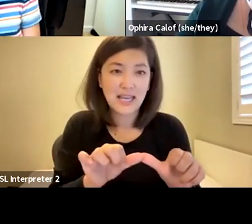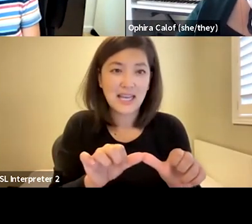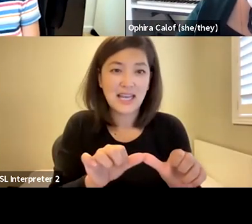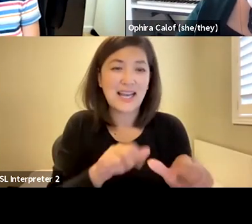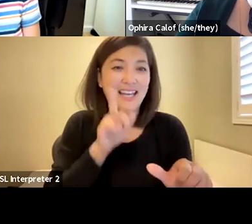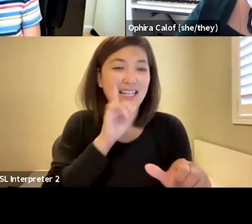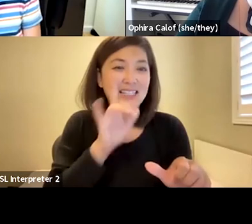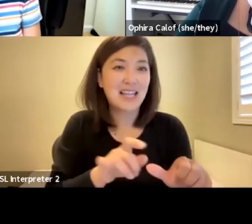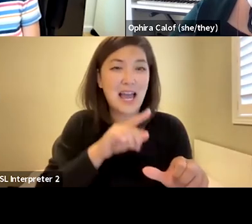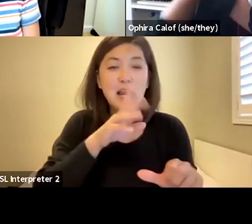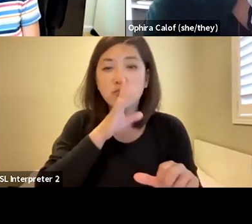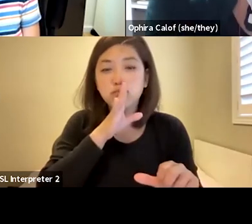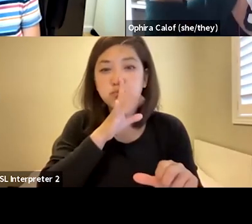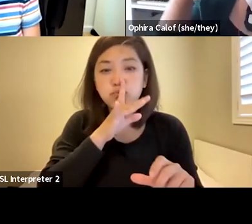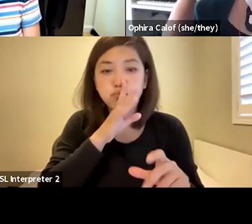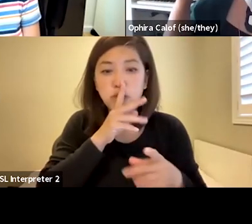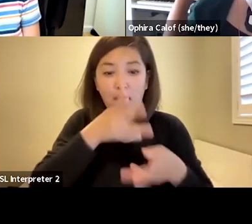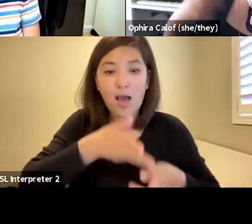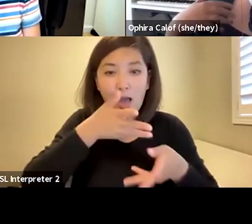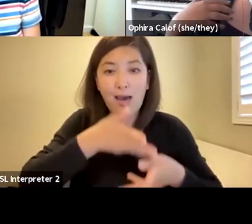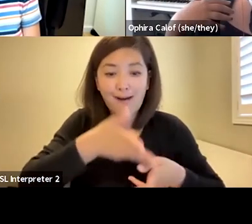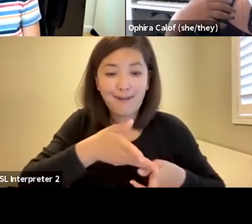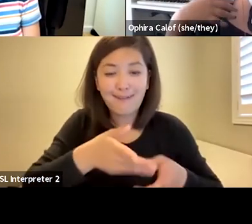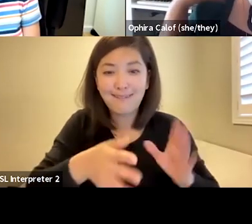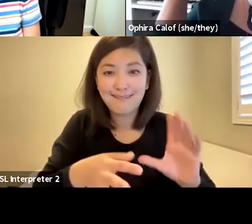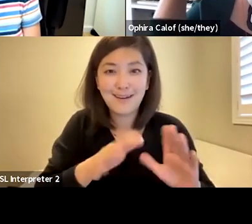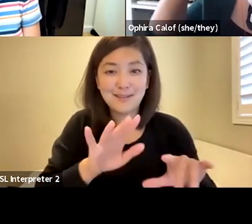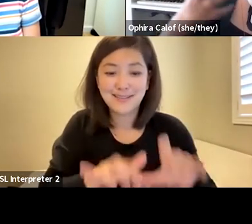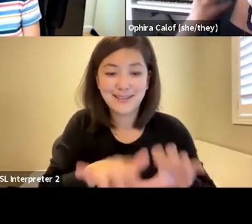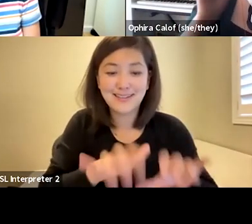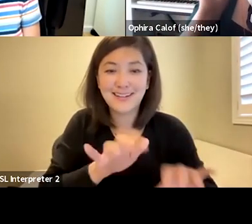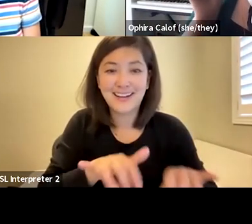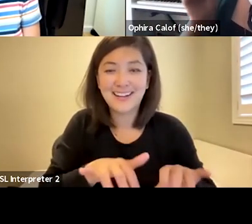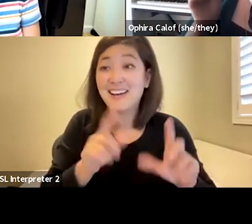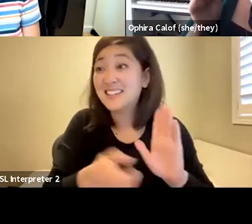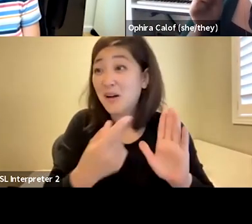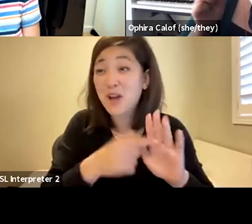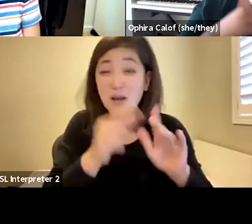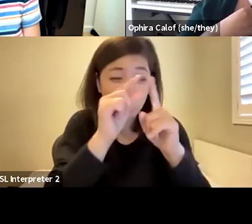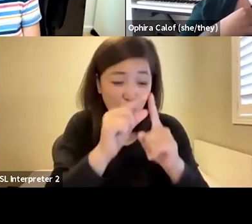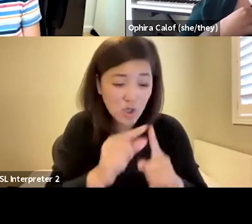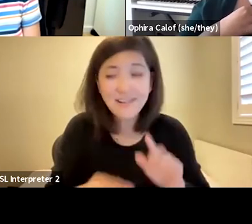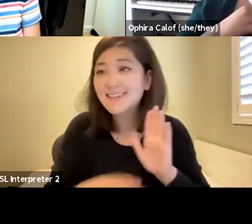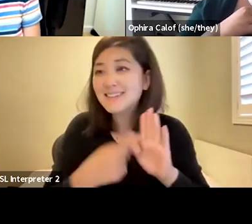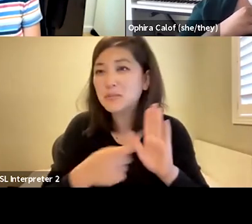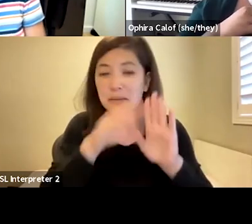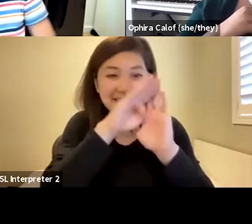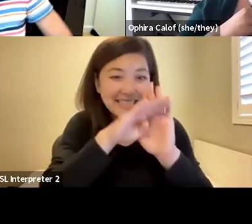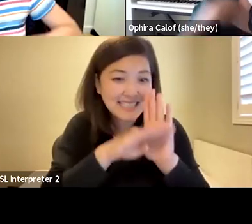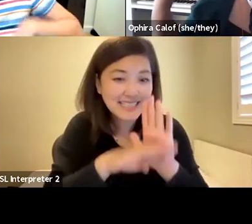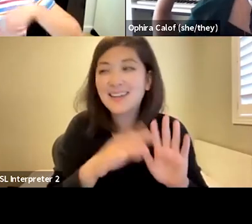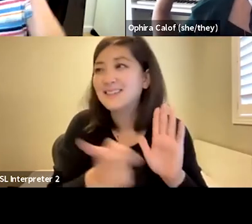page. And sometimes it's random ideas, sometimes it's lists, sometimes it's words, but there's something there. And I